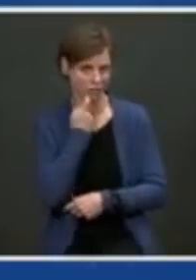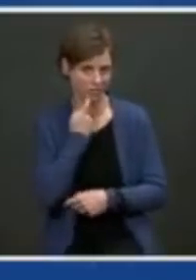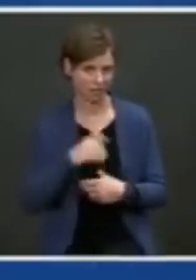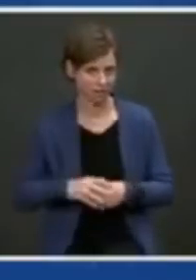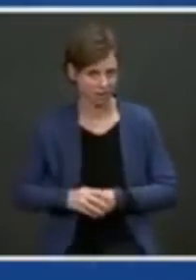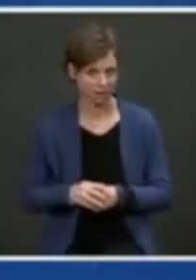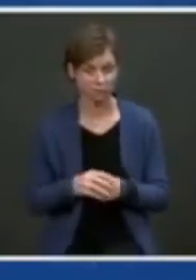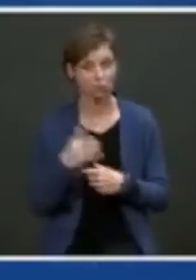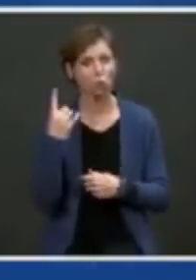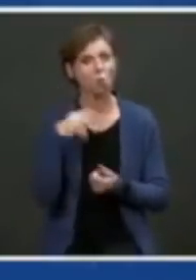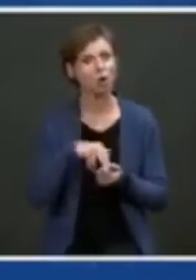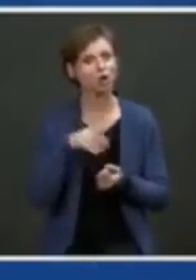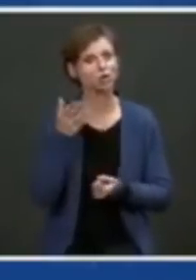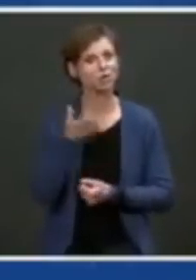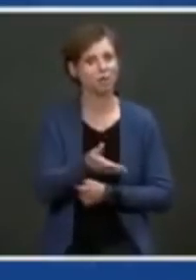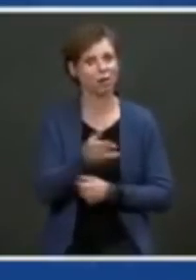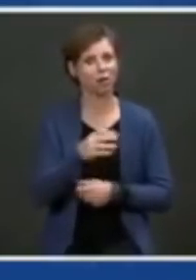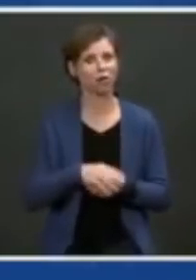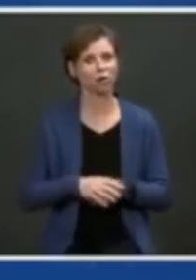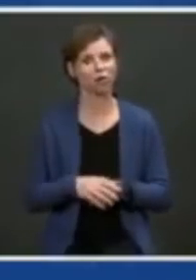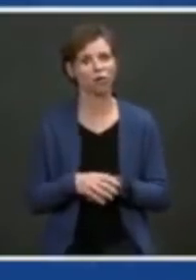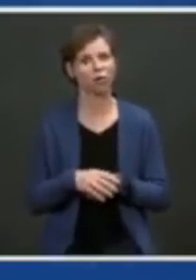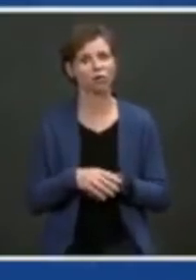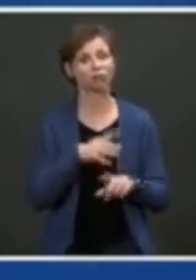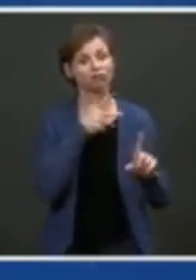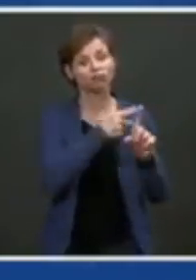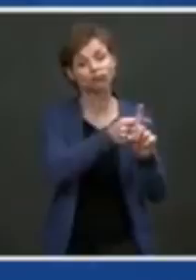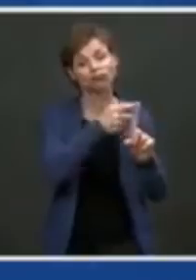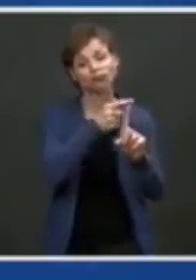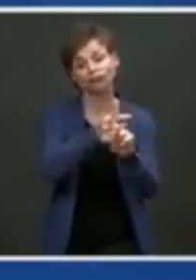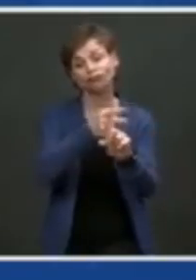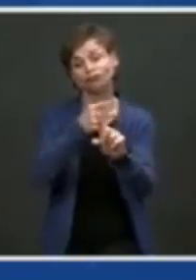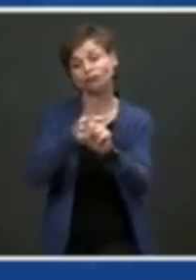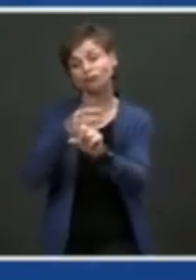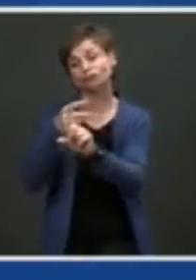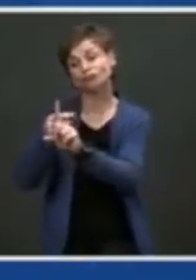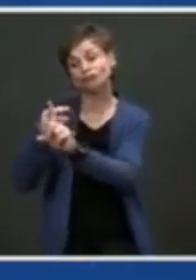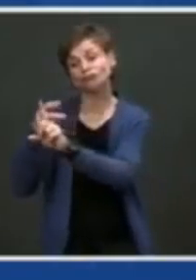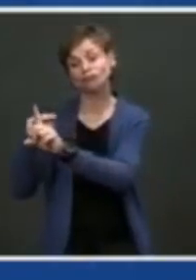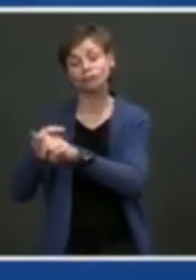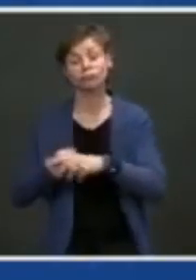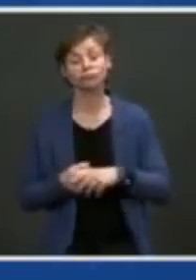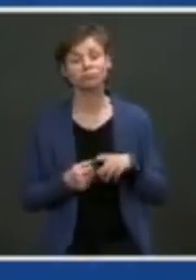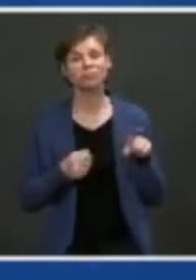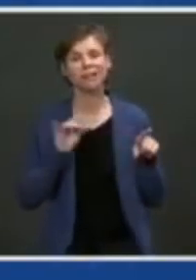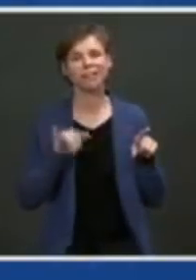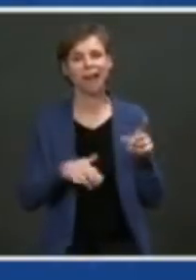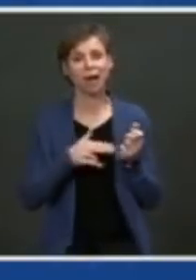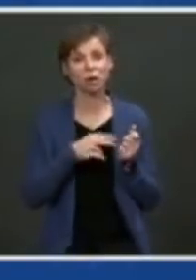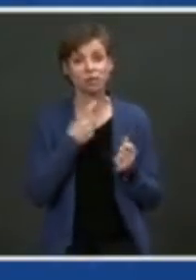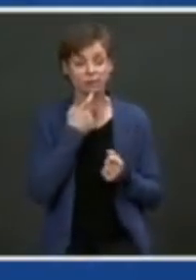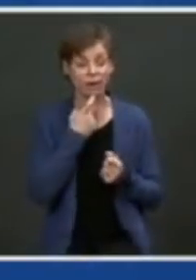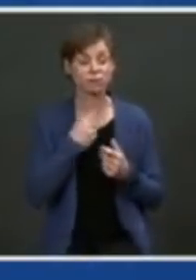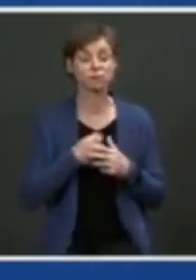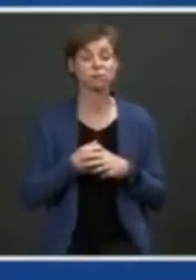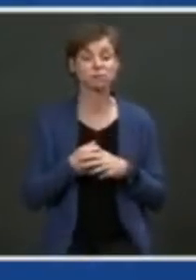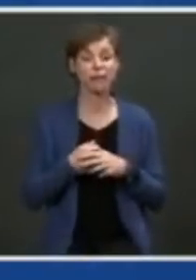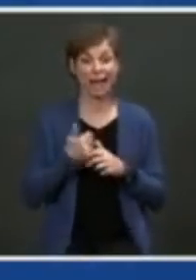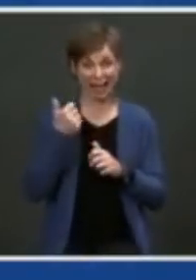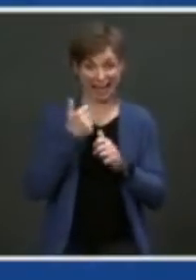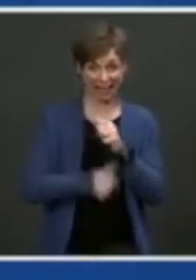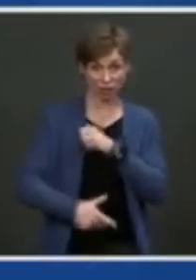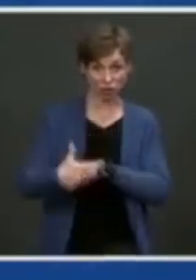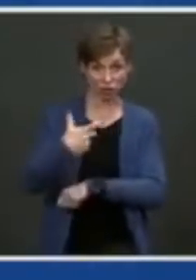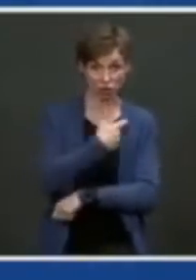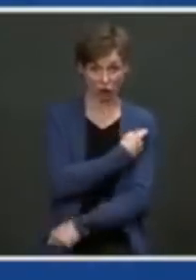on that tour, injecting people, giving vaccinations, said that each shot